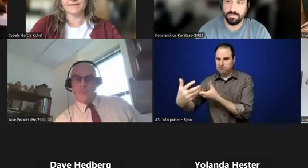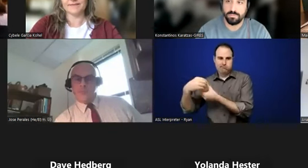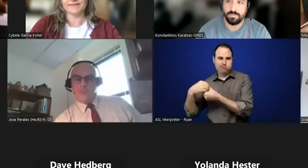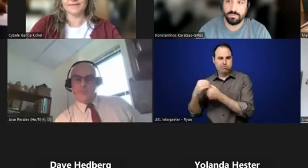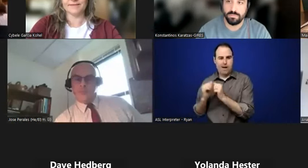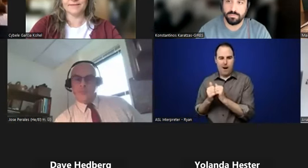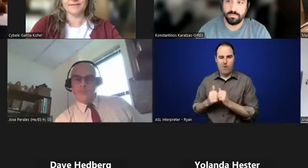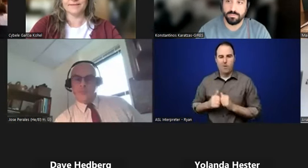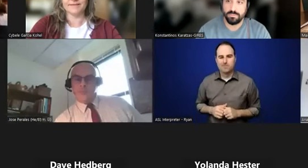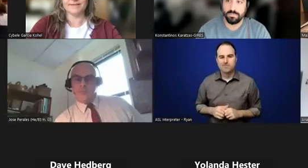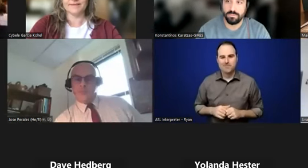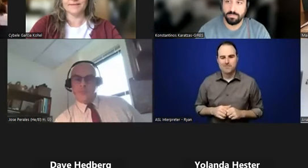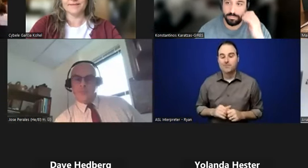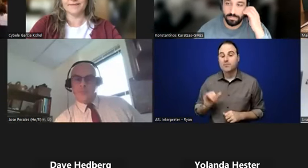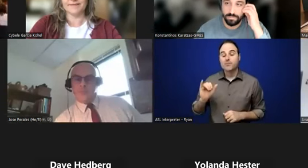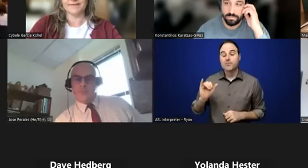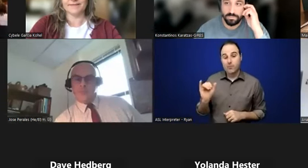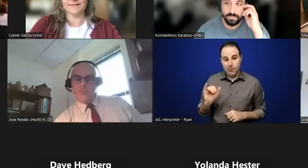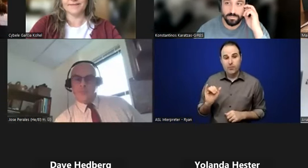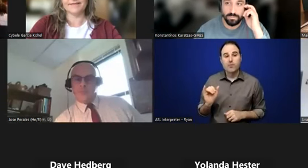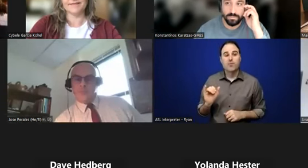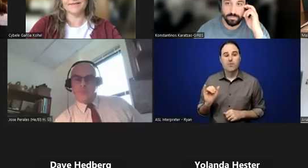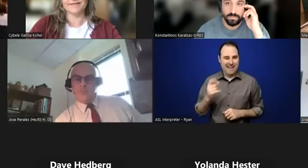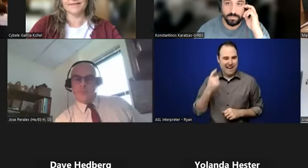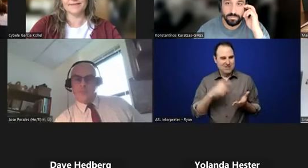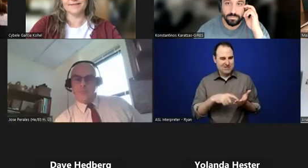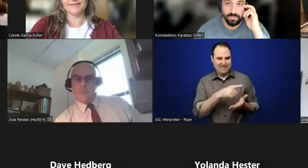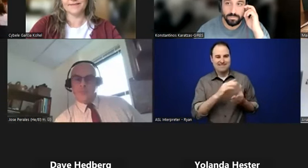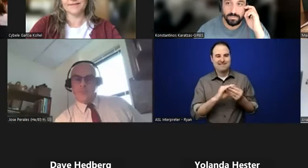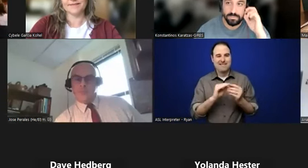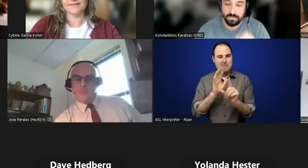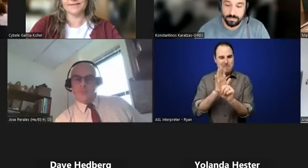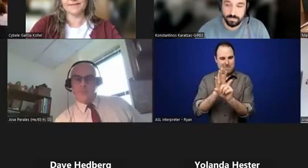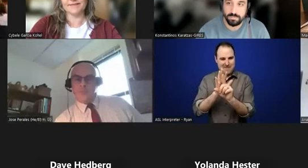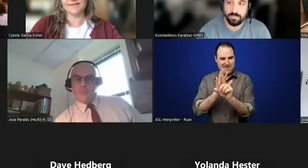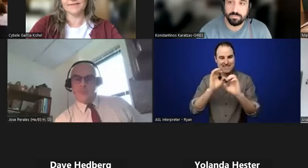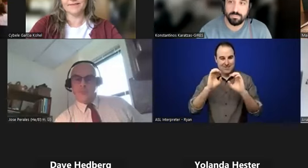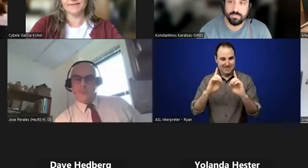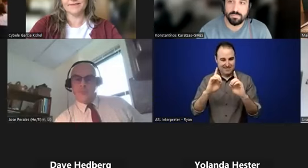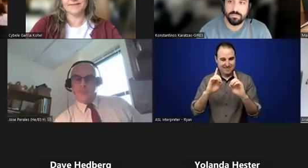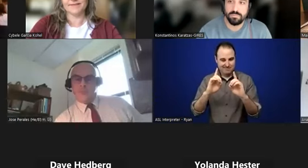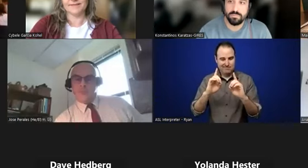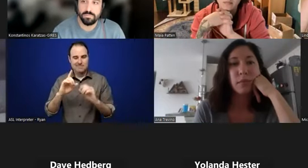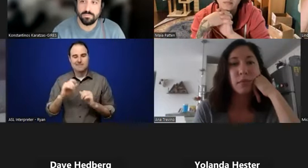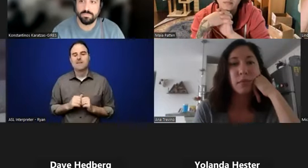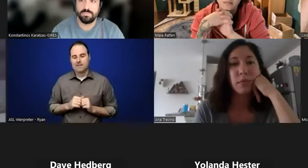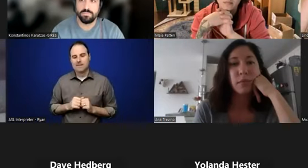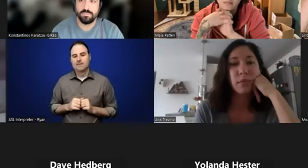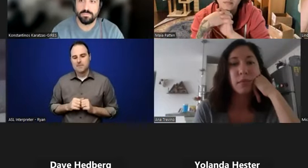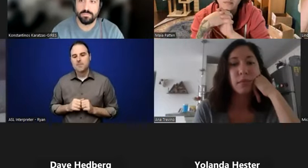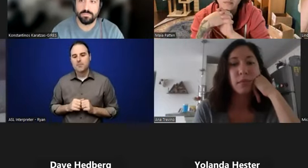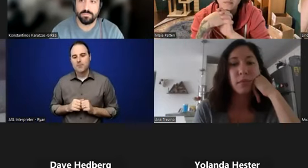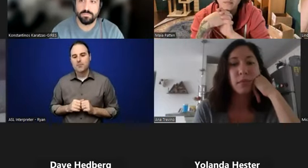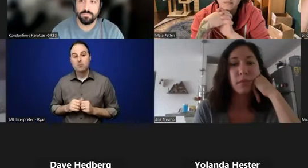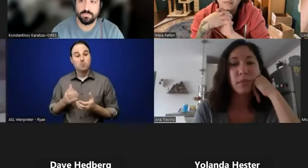And also, I really appreciate that you started to name popular education because I think inside of those spaces, right. One of the things that we want to do is we